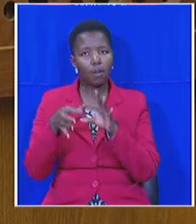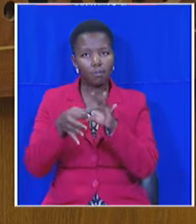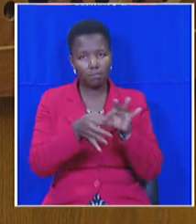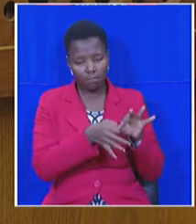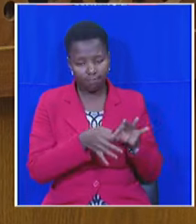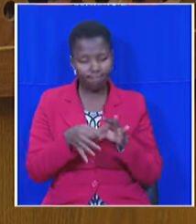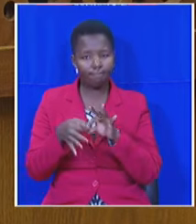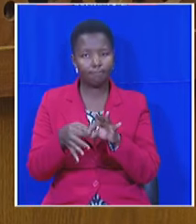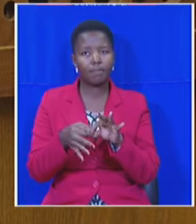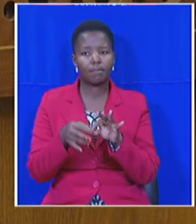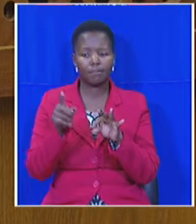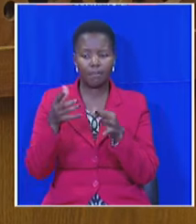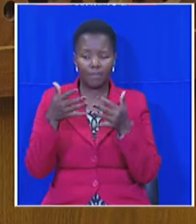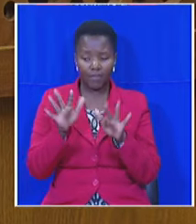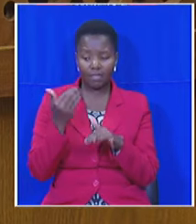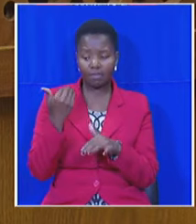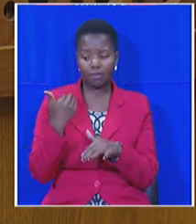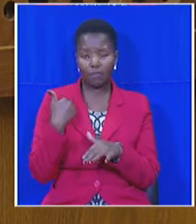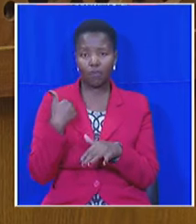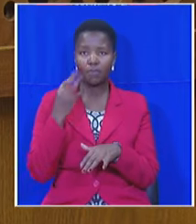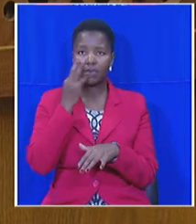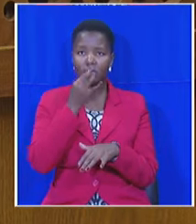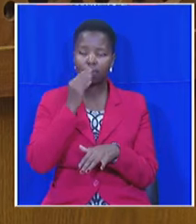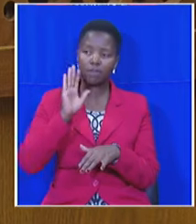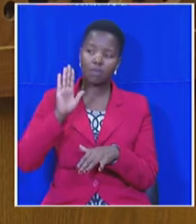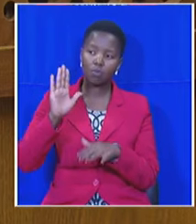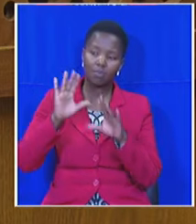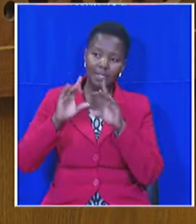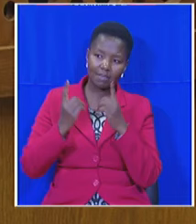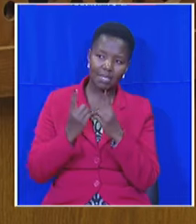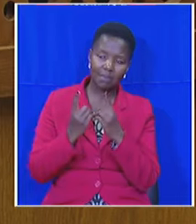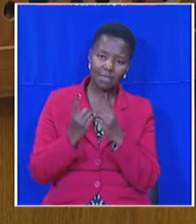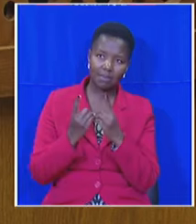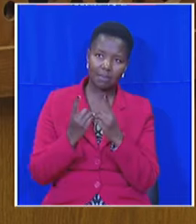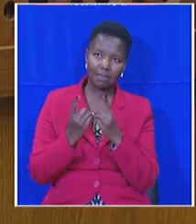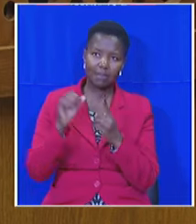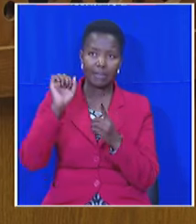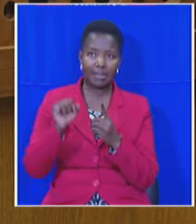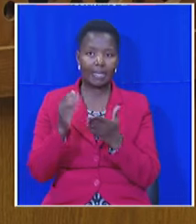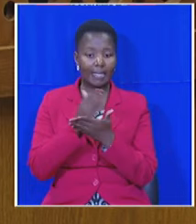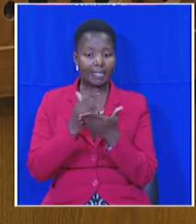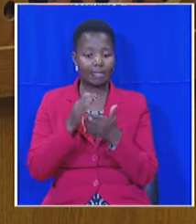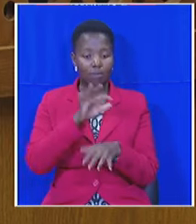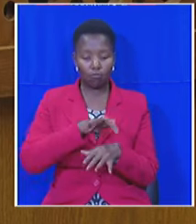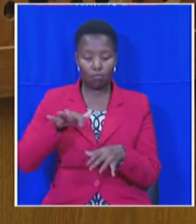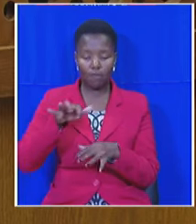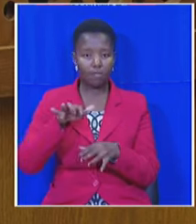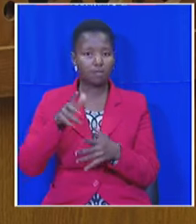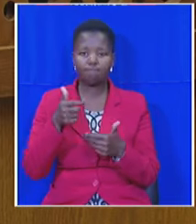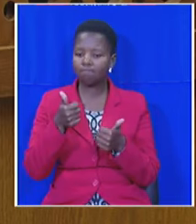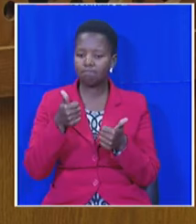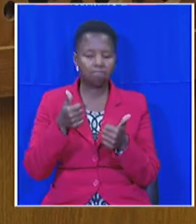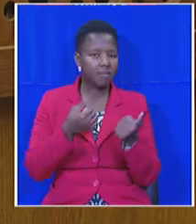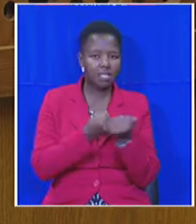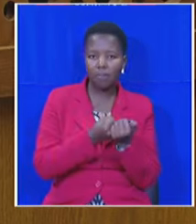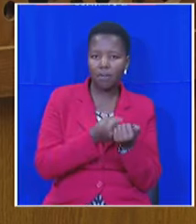You have pointed out, the department has pointed out, that indeed some of the provinces are just not playing ball. And we